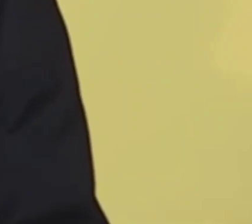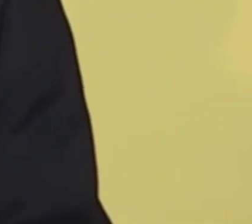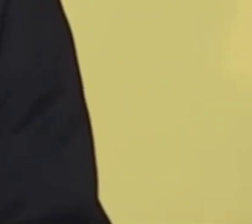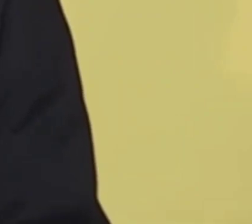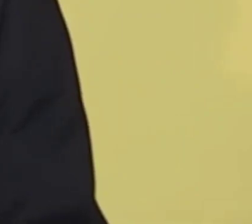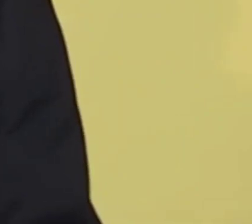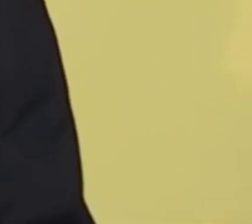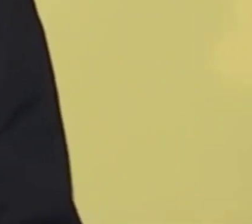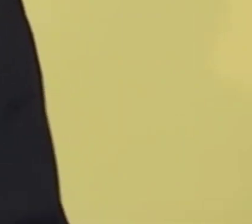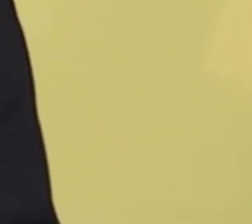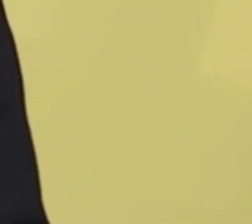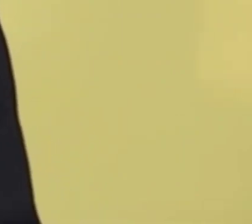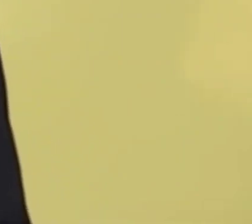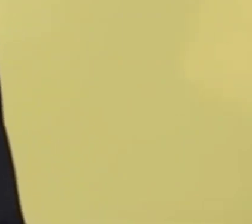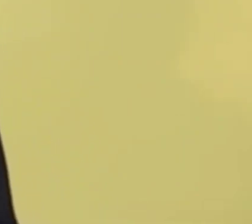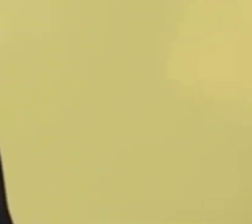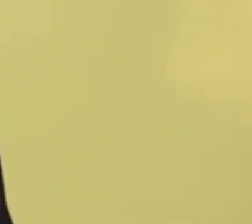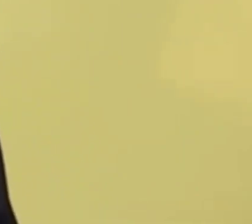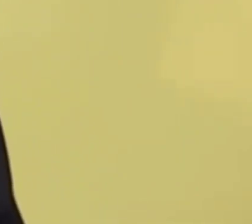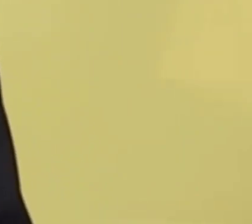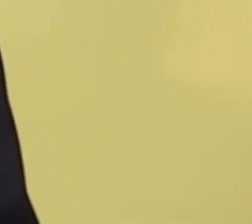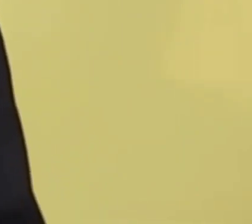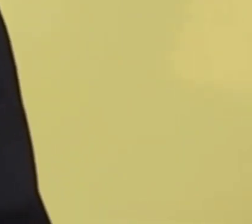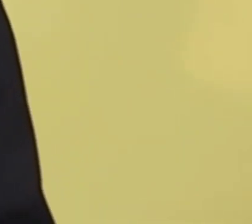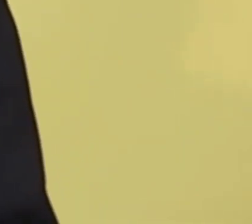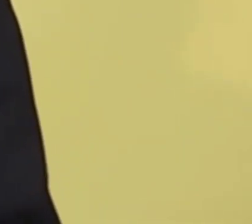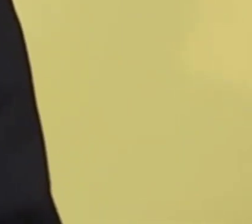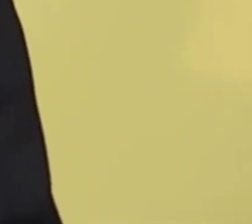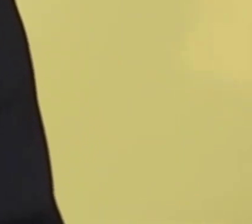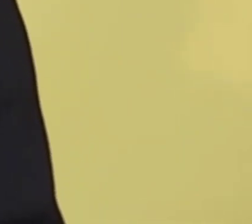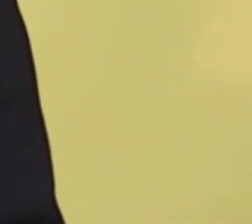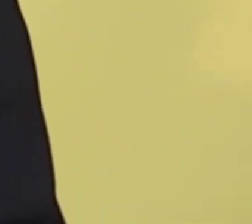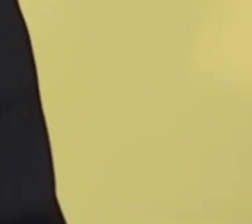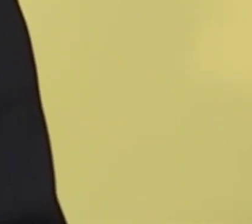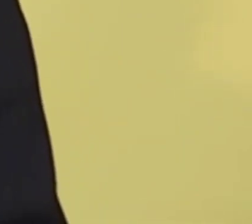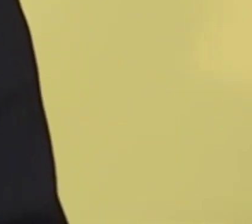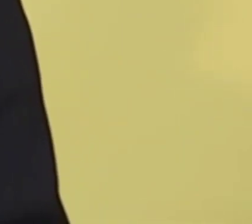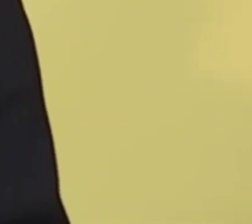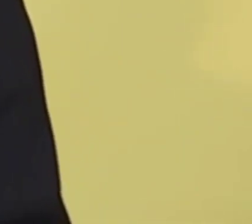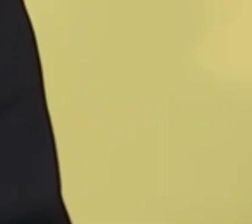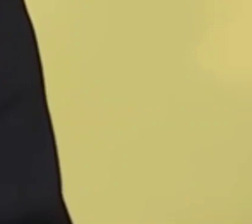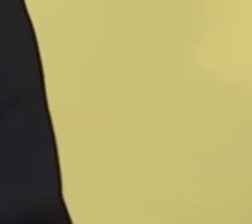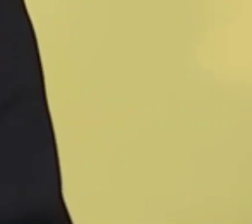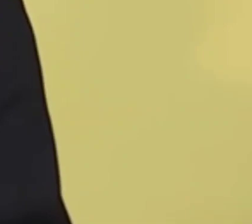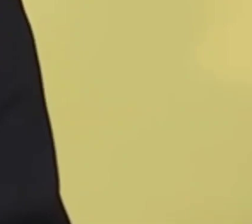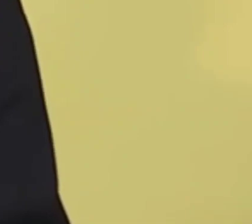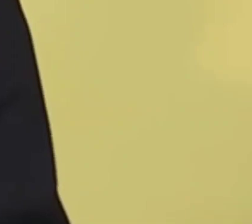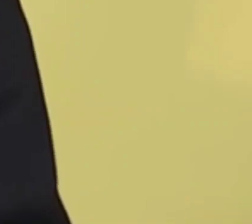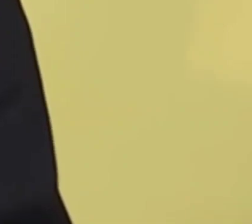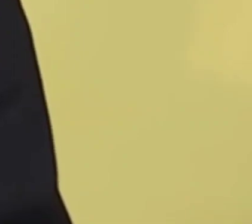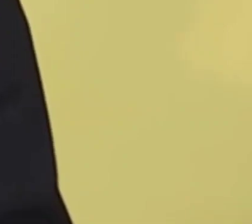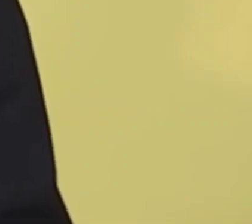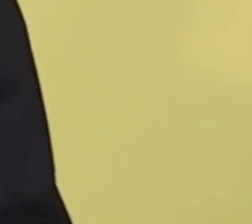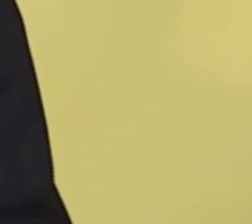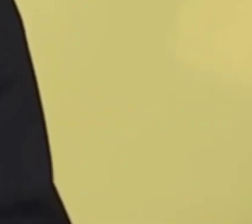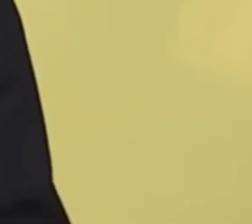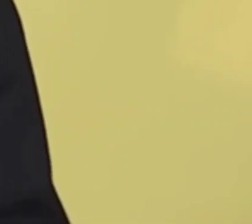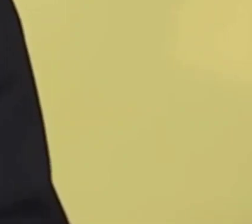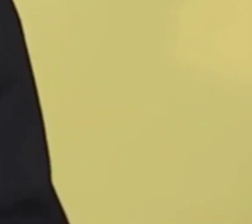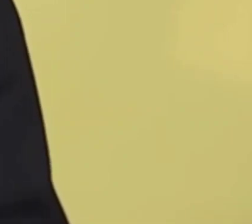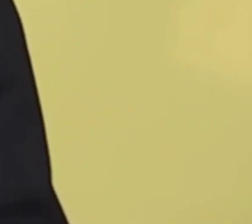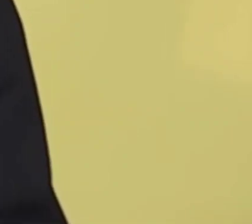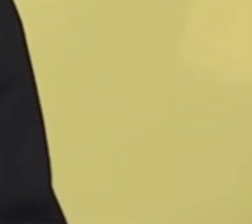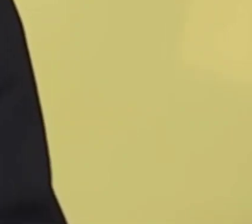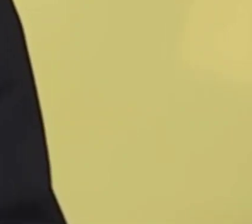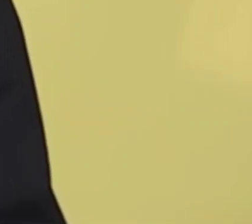bank in several infrastructure projects to the value of 100 billion Rand in sectors such as